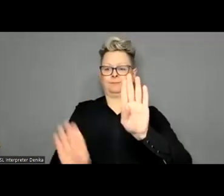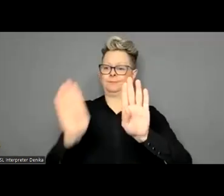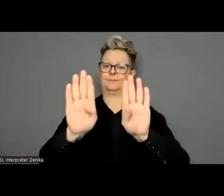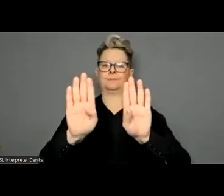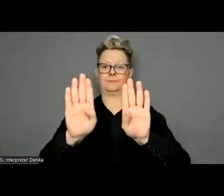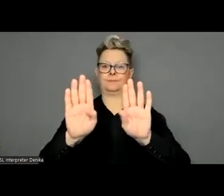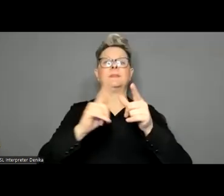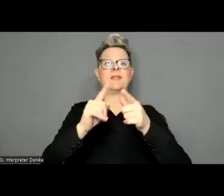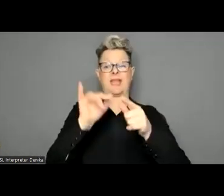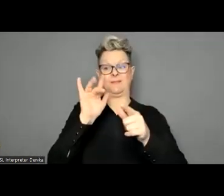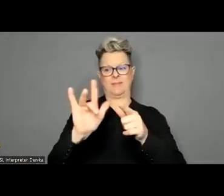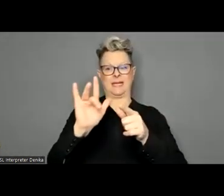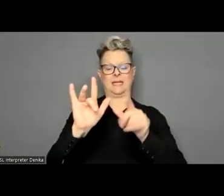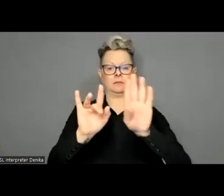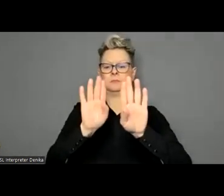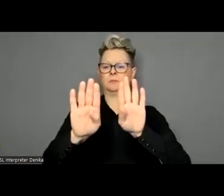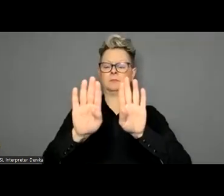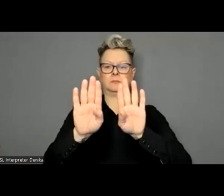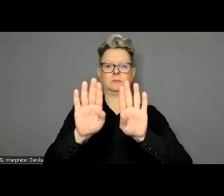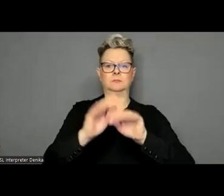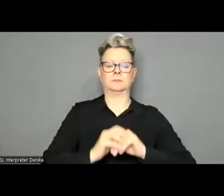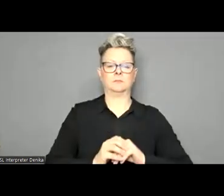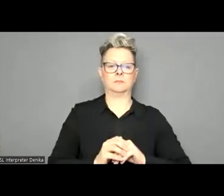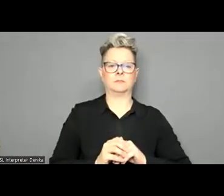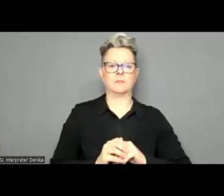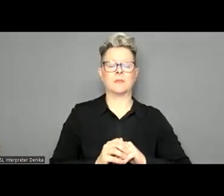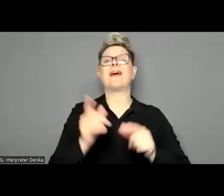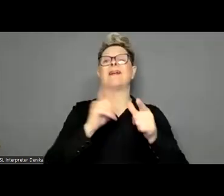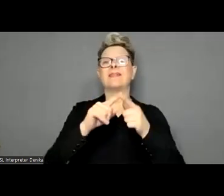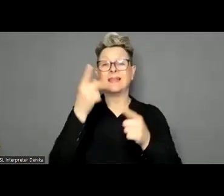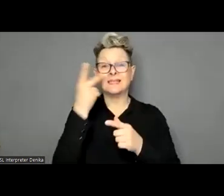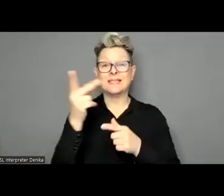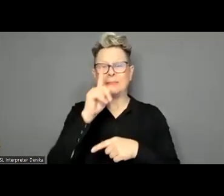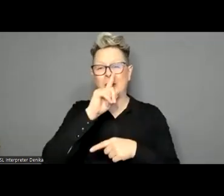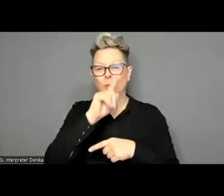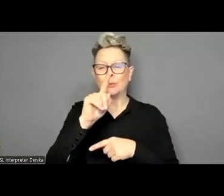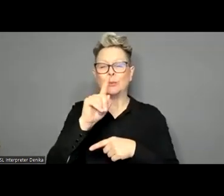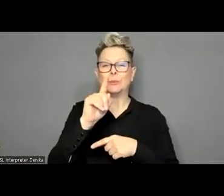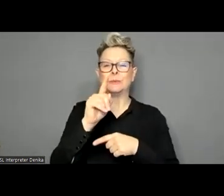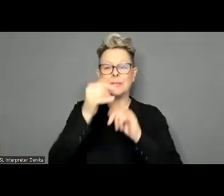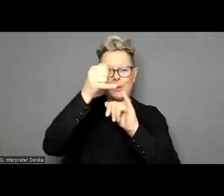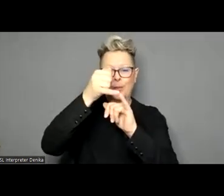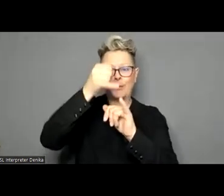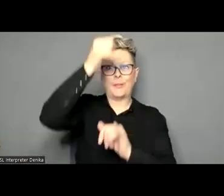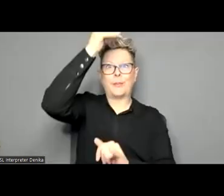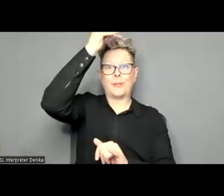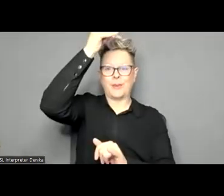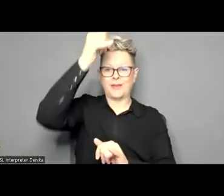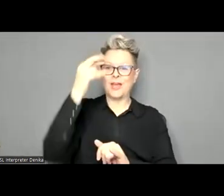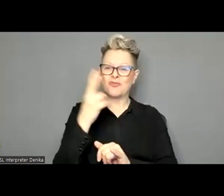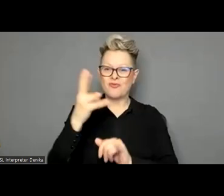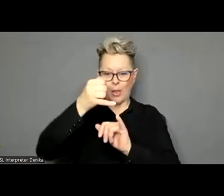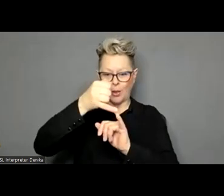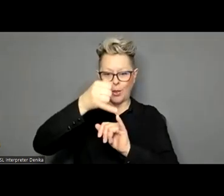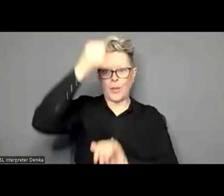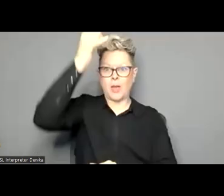choose side-by-side speaker. And then you're going to see a cursor and a little gray line between our pictures and the content